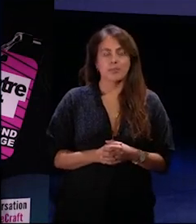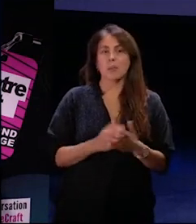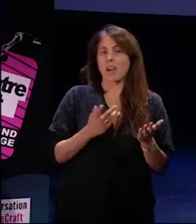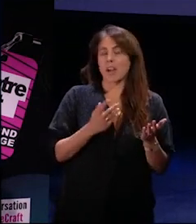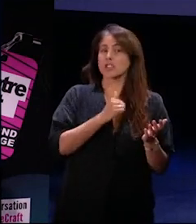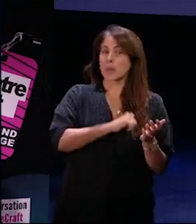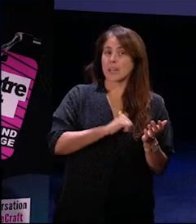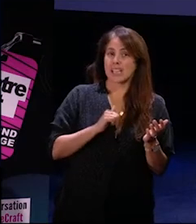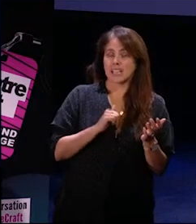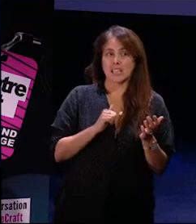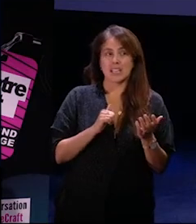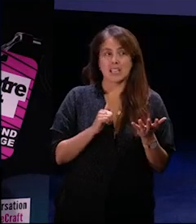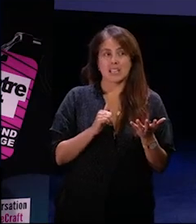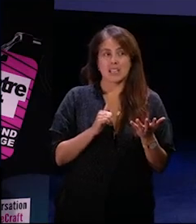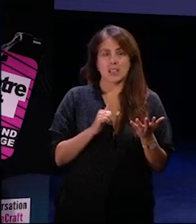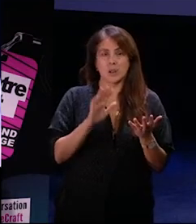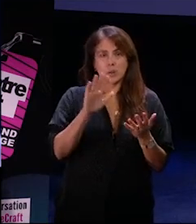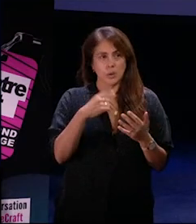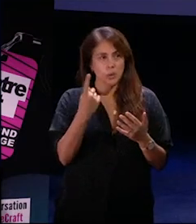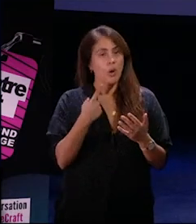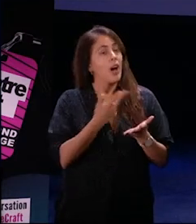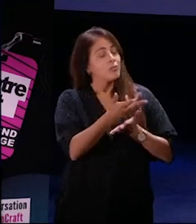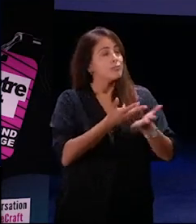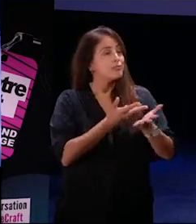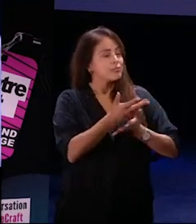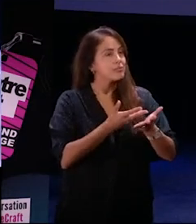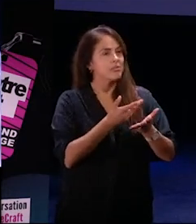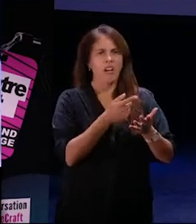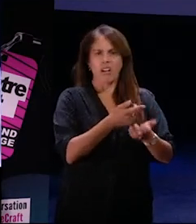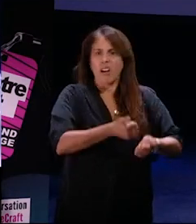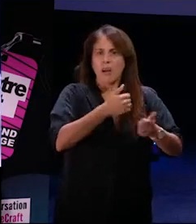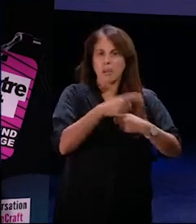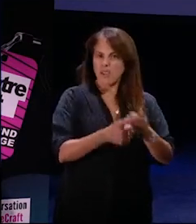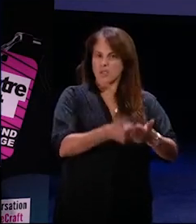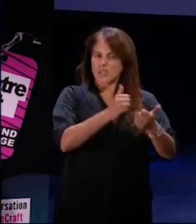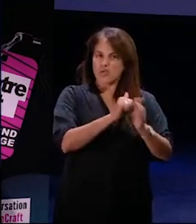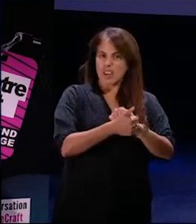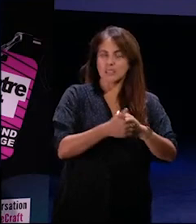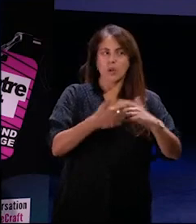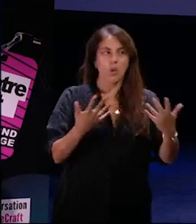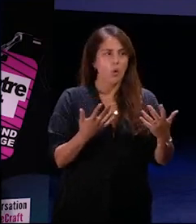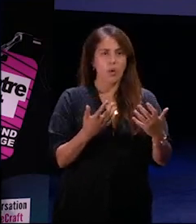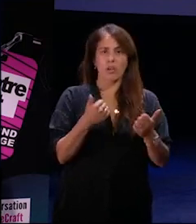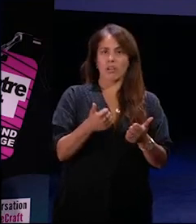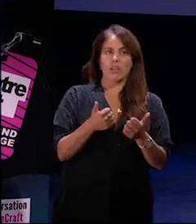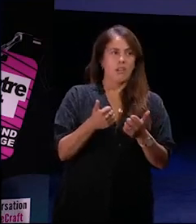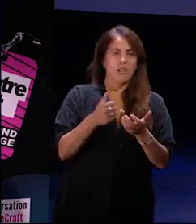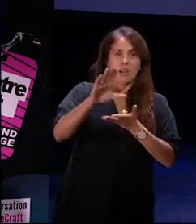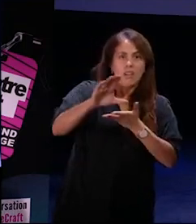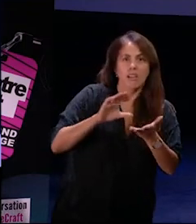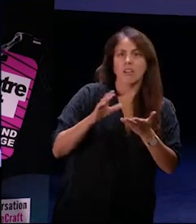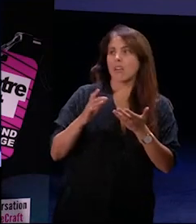genuinely, the number of people I've spoken to which have then ended up being really great friends or being really great investors or being really great